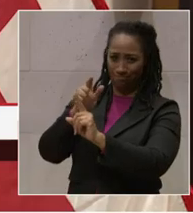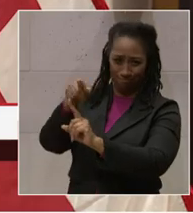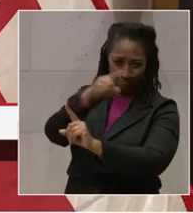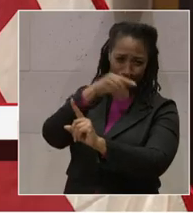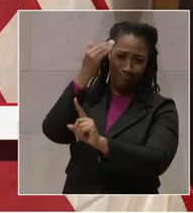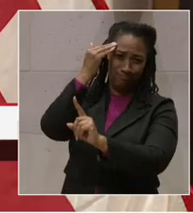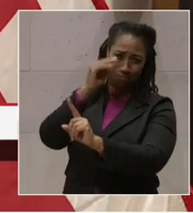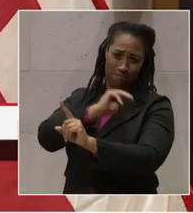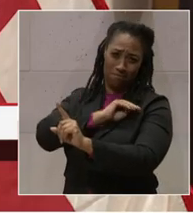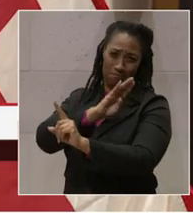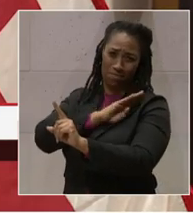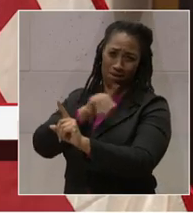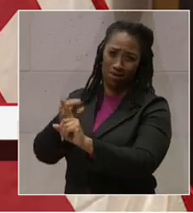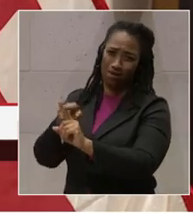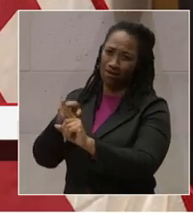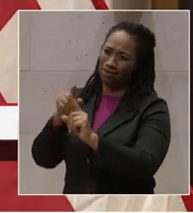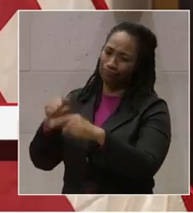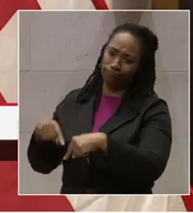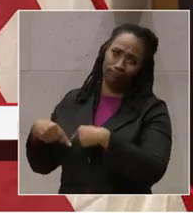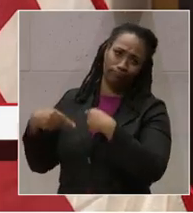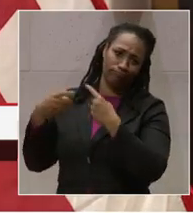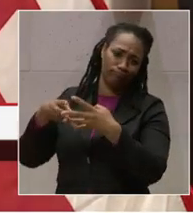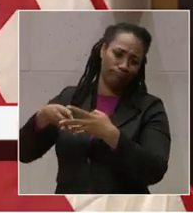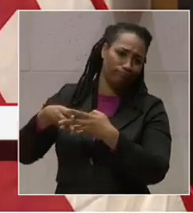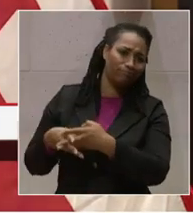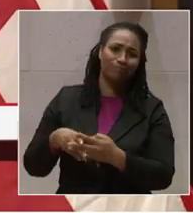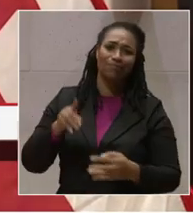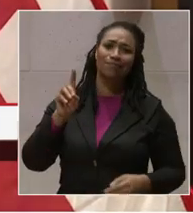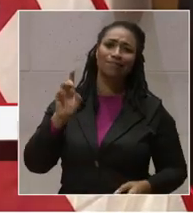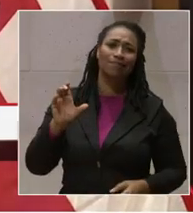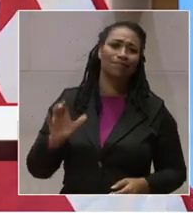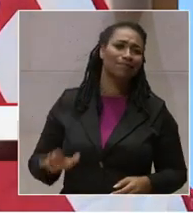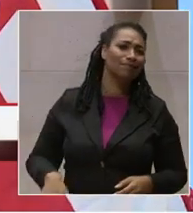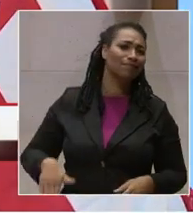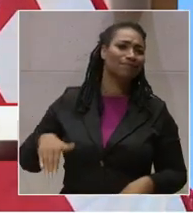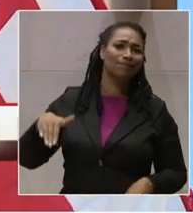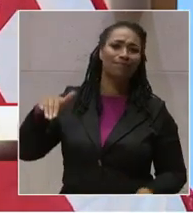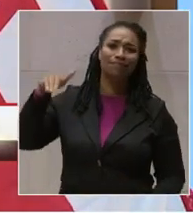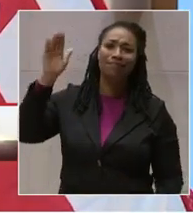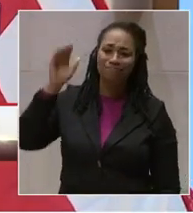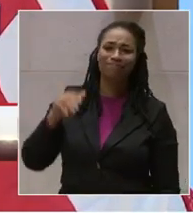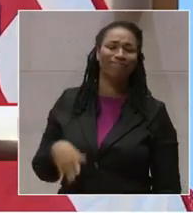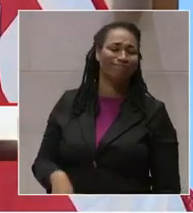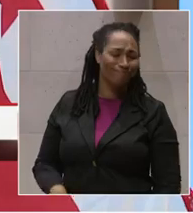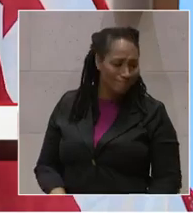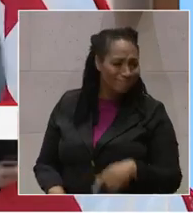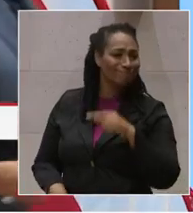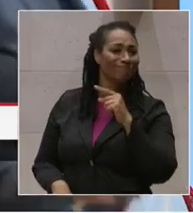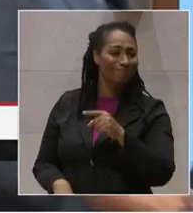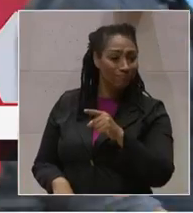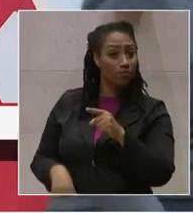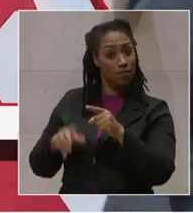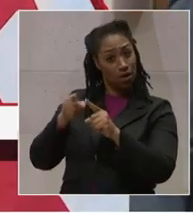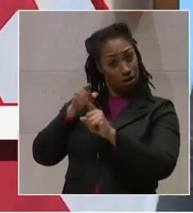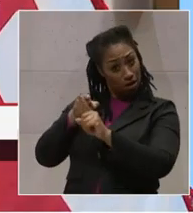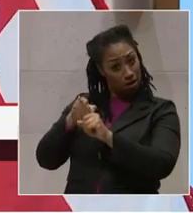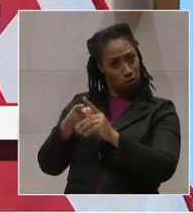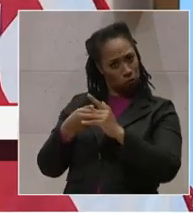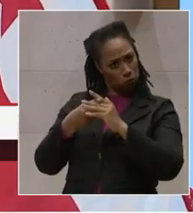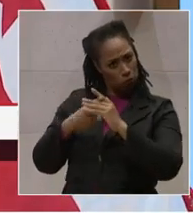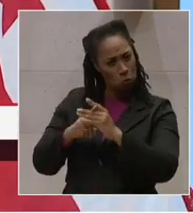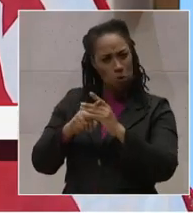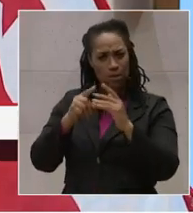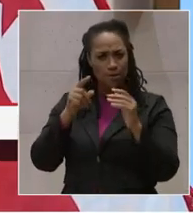long-time resident in D.C., starting at the level of the Advisory